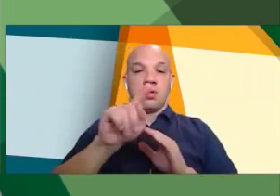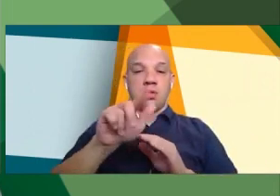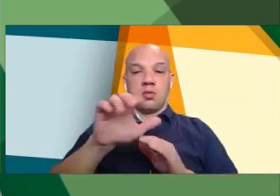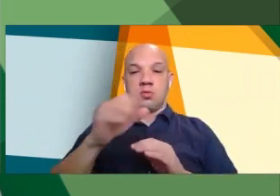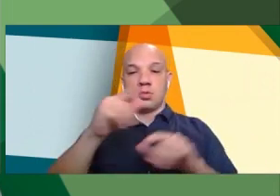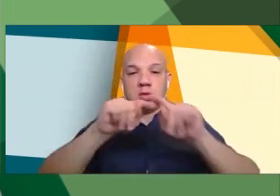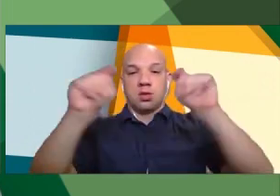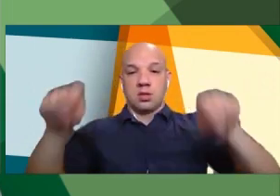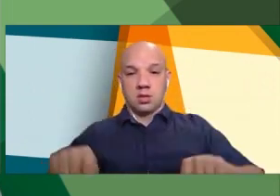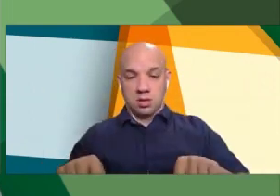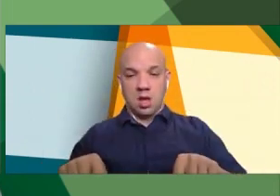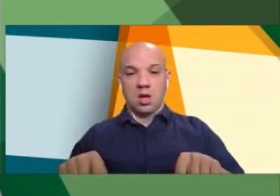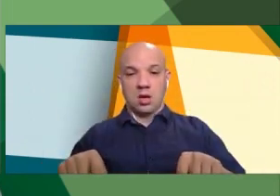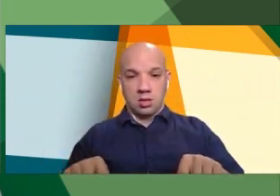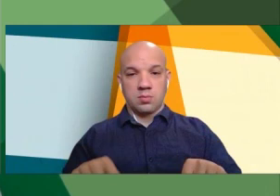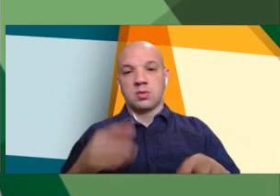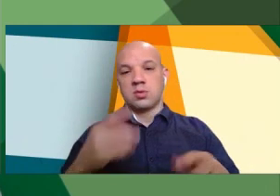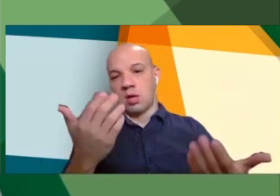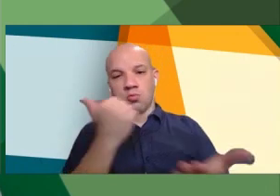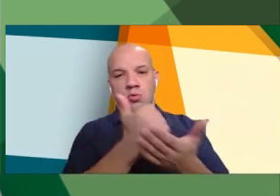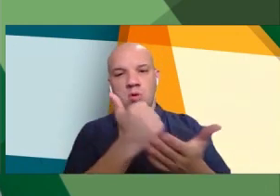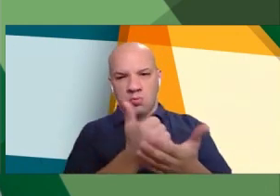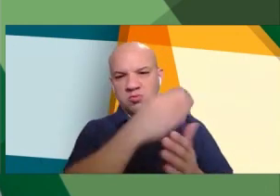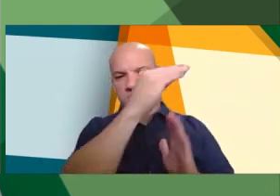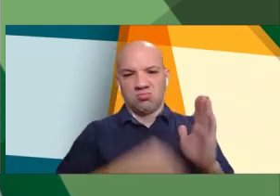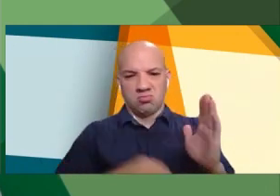your life very, very easy, and we have